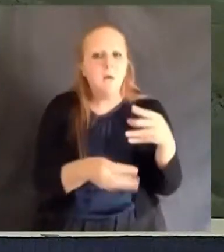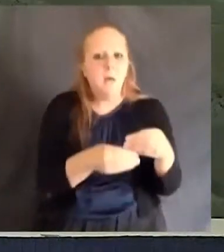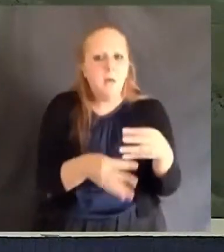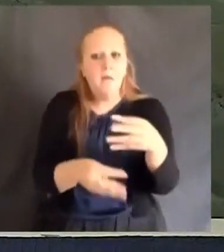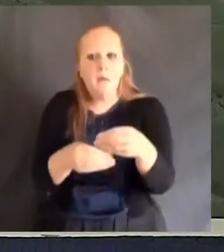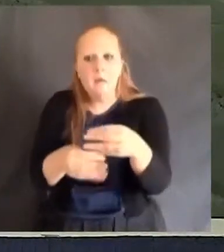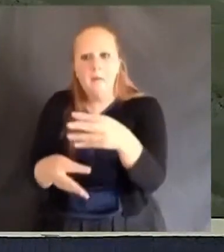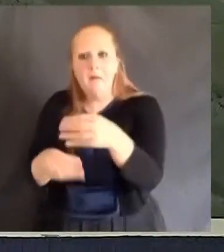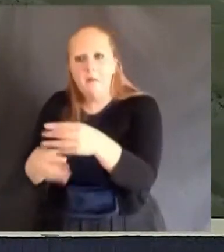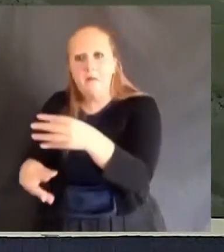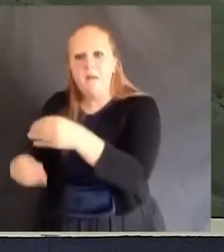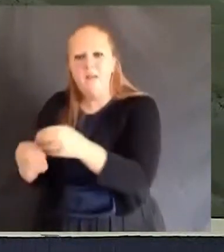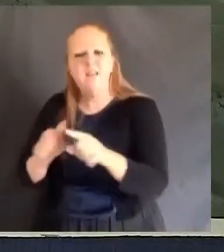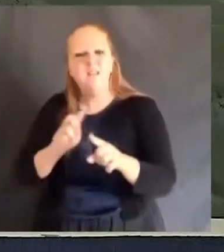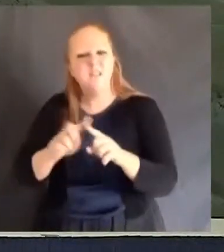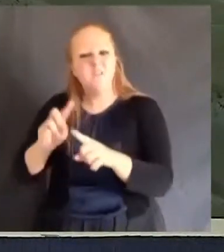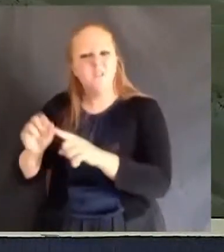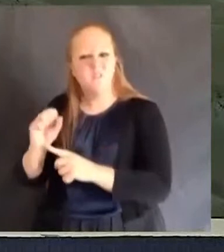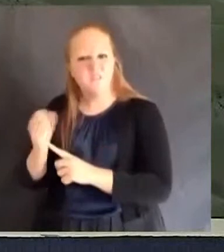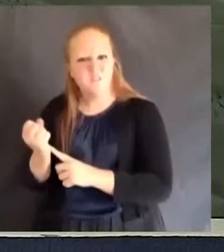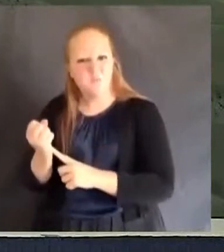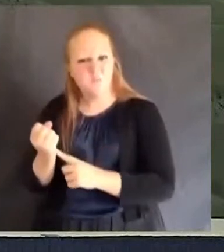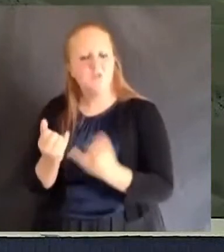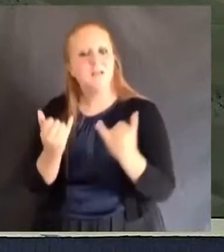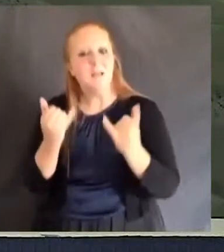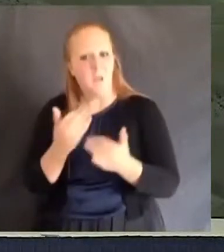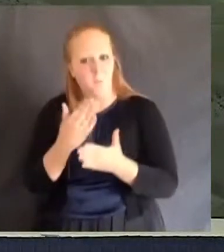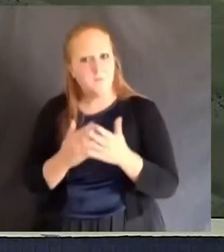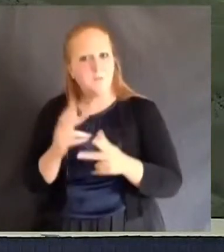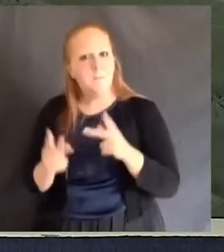circumstances that, frankly, are conspiring. There's a